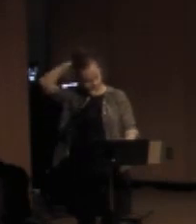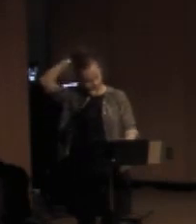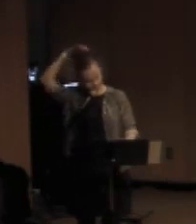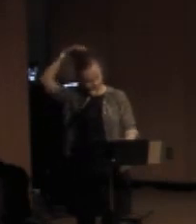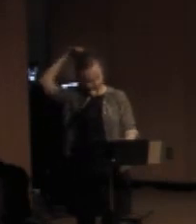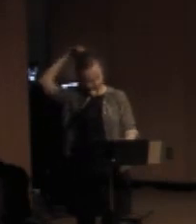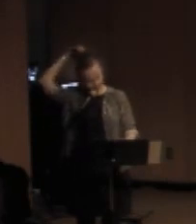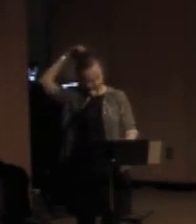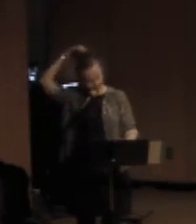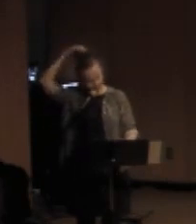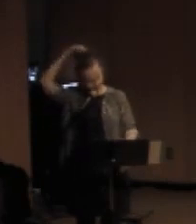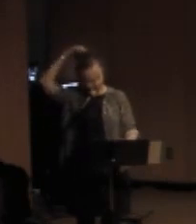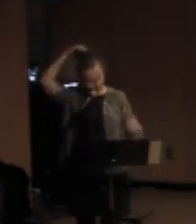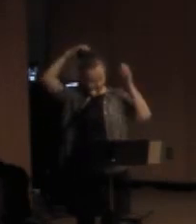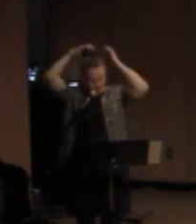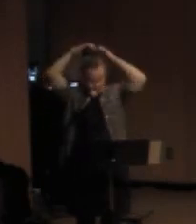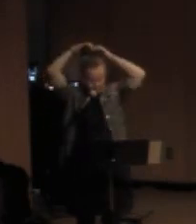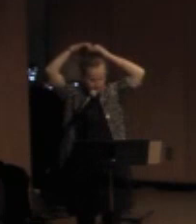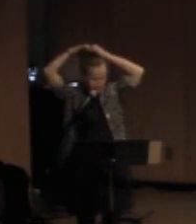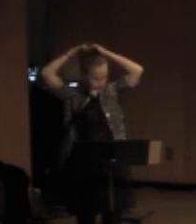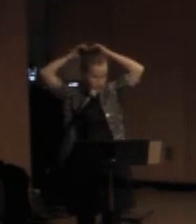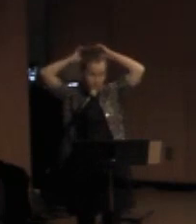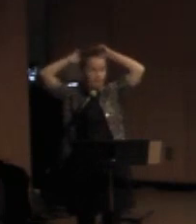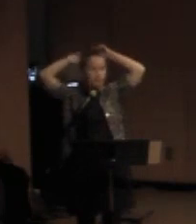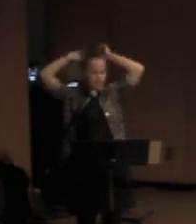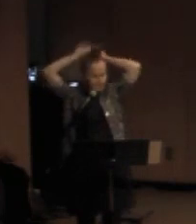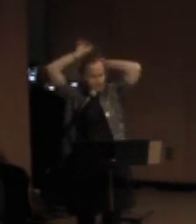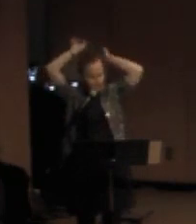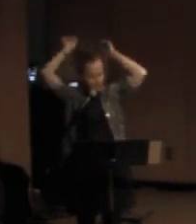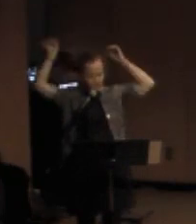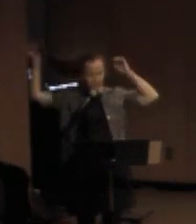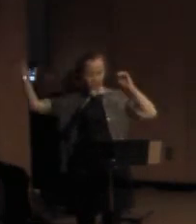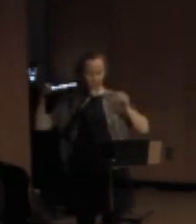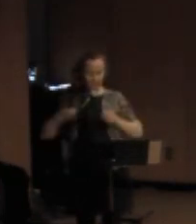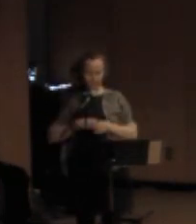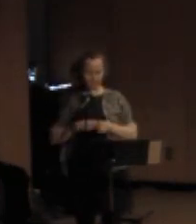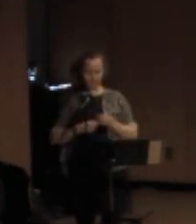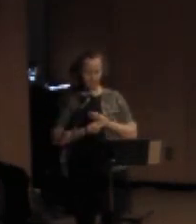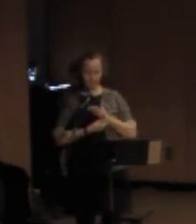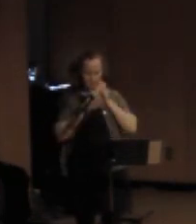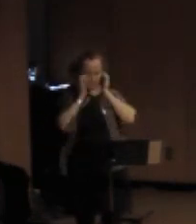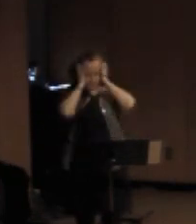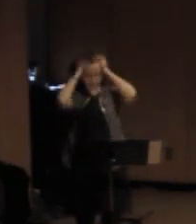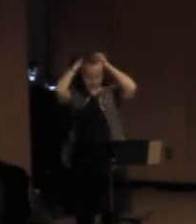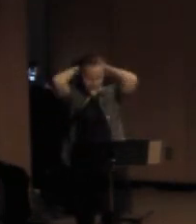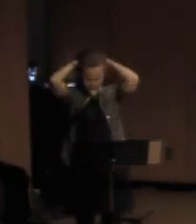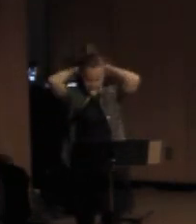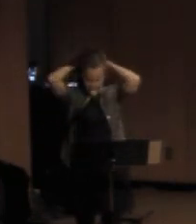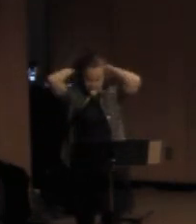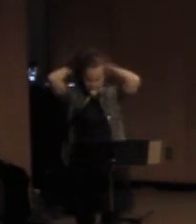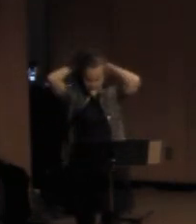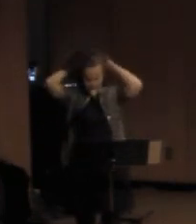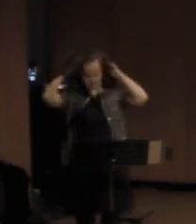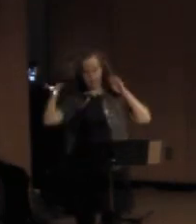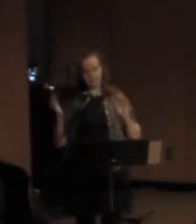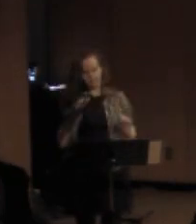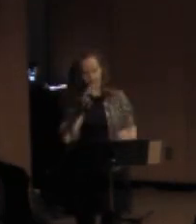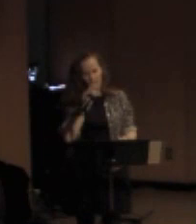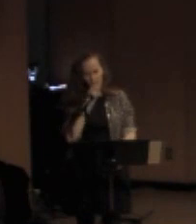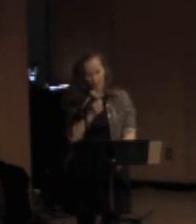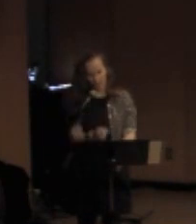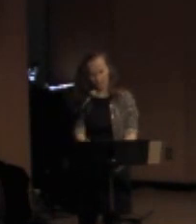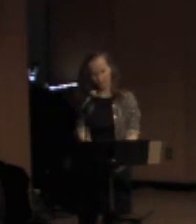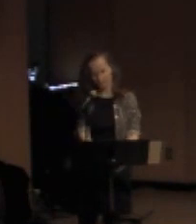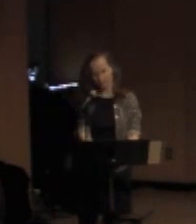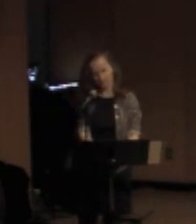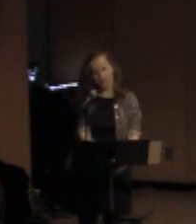on the table she points to the shopping bag can you take this stuff to the kitchen he nods gets up takes the shopping bag and goes